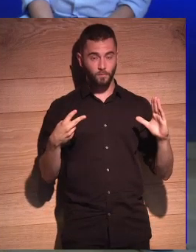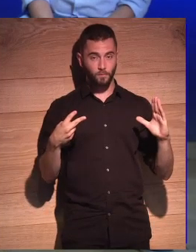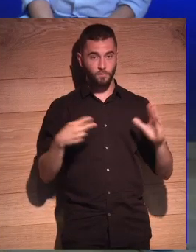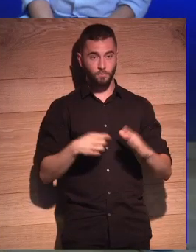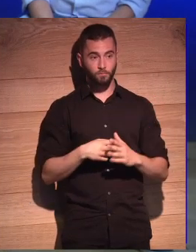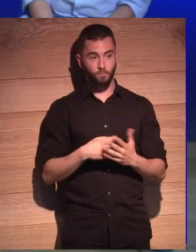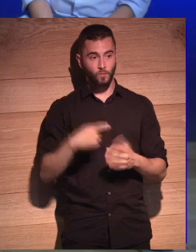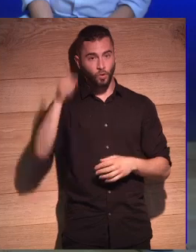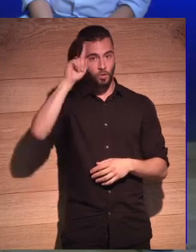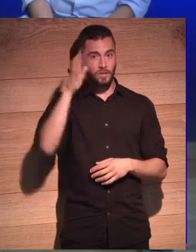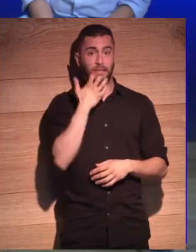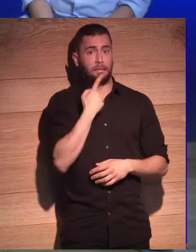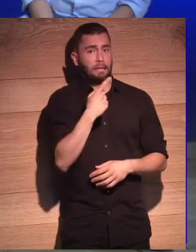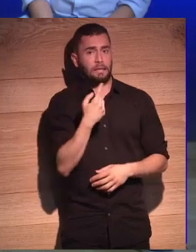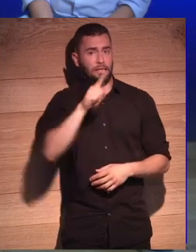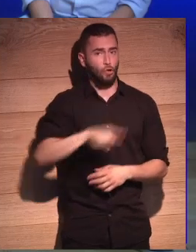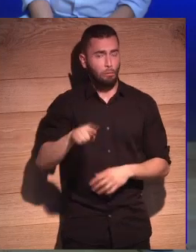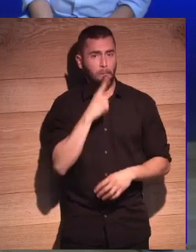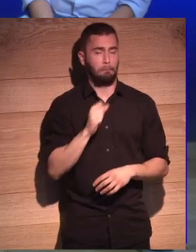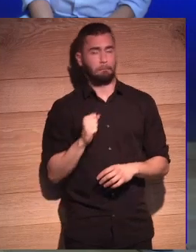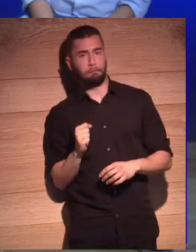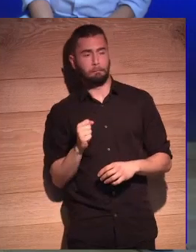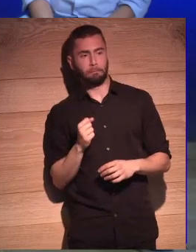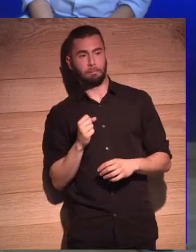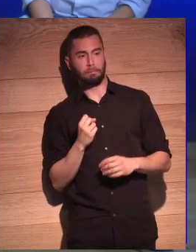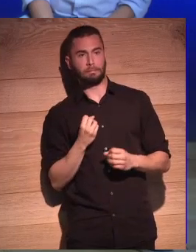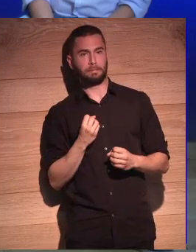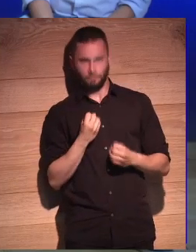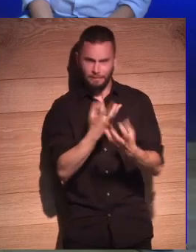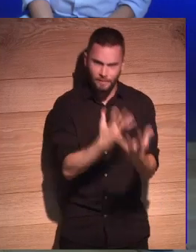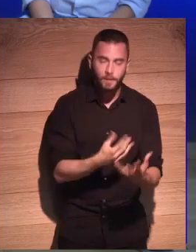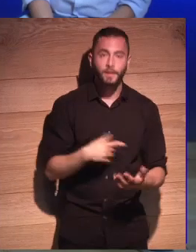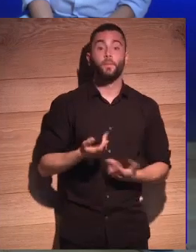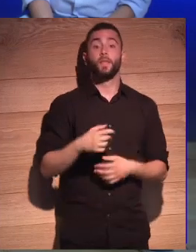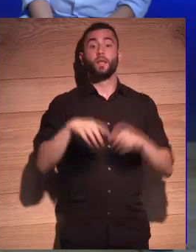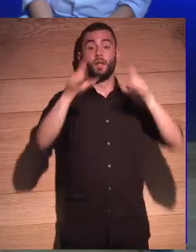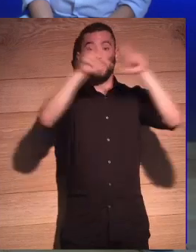get. When it comes to technology, I don't know if I dare saying this, but